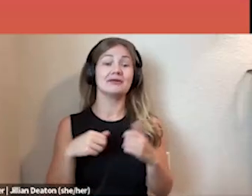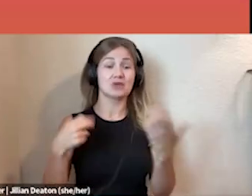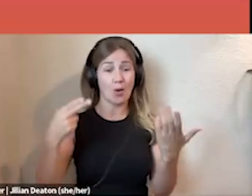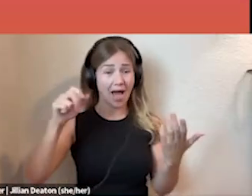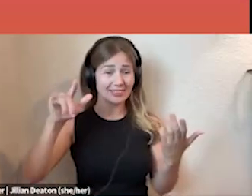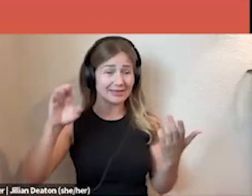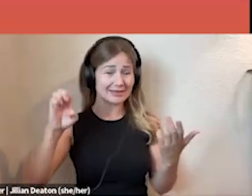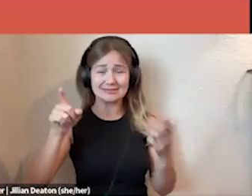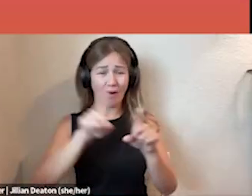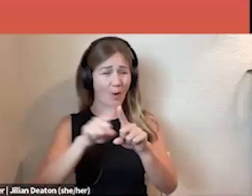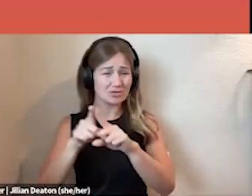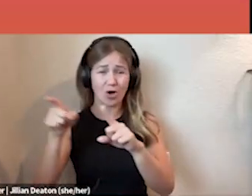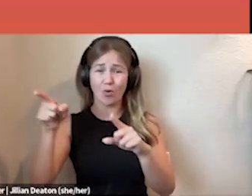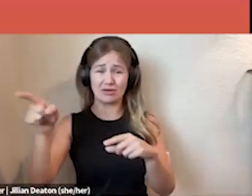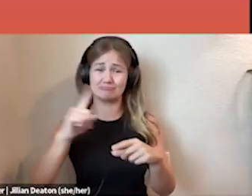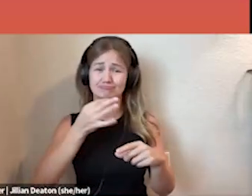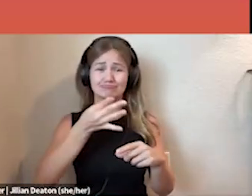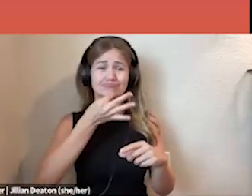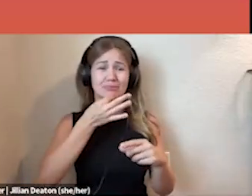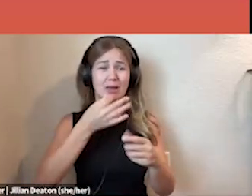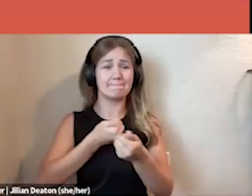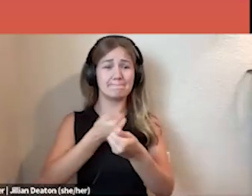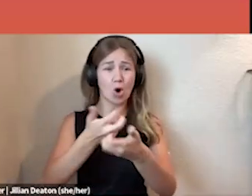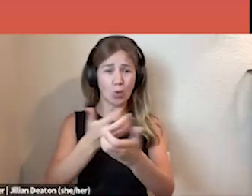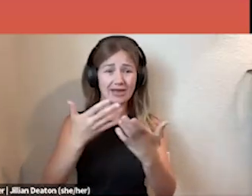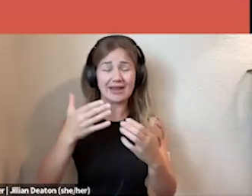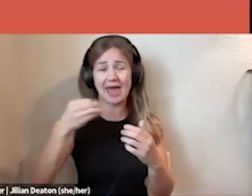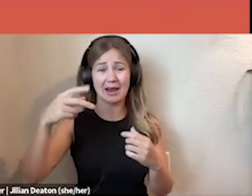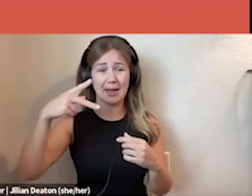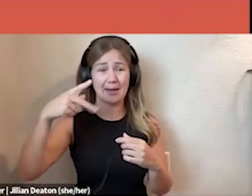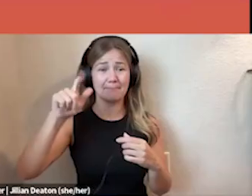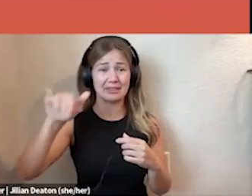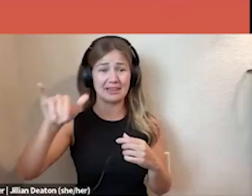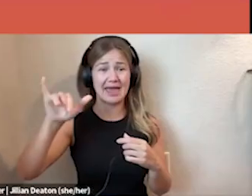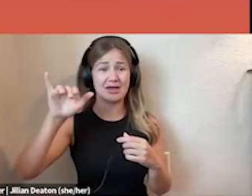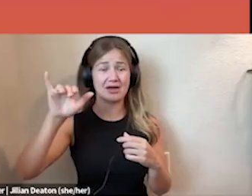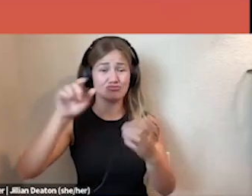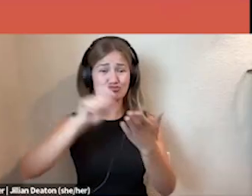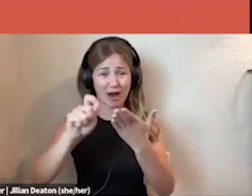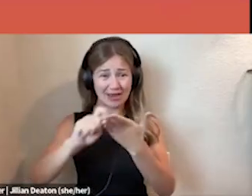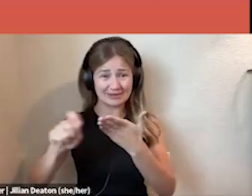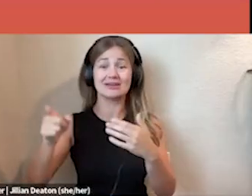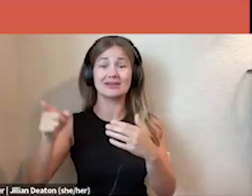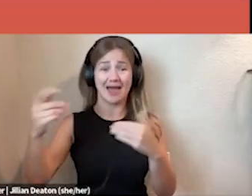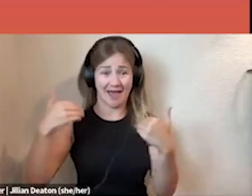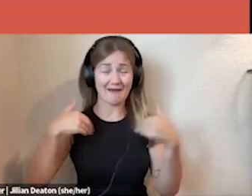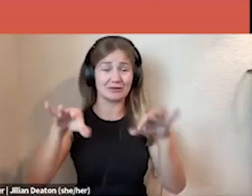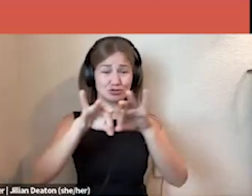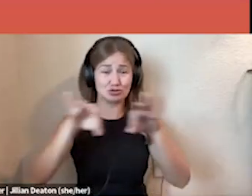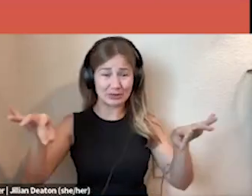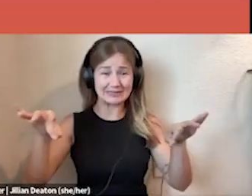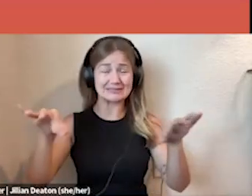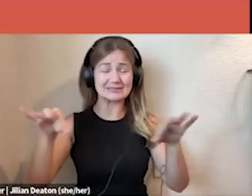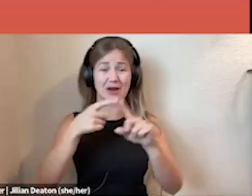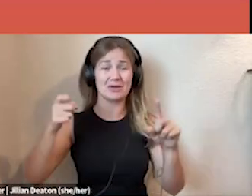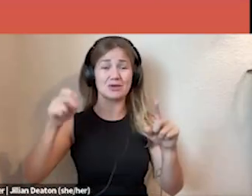is an accomplished poet and playwright. She holds an MFA in playwriting from UCLA and a BA in African